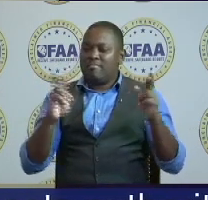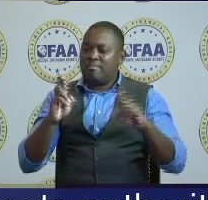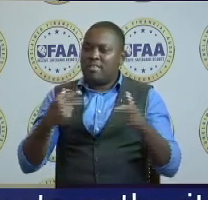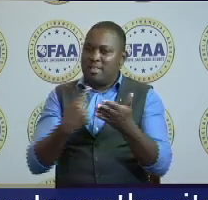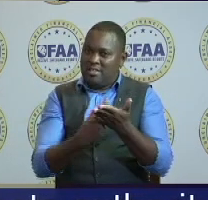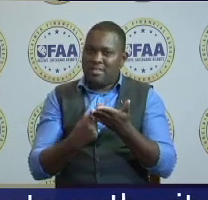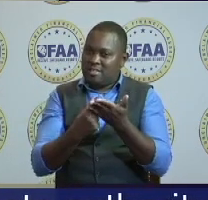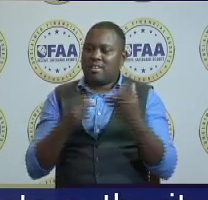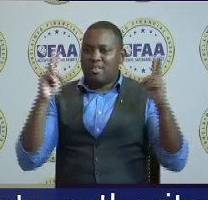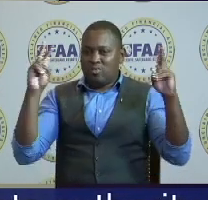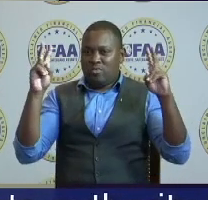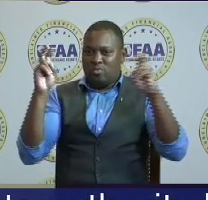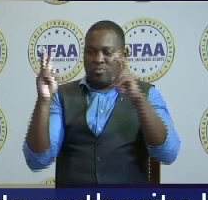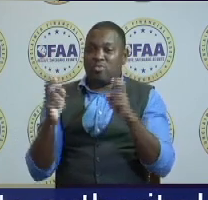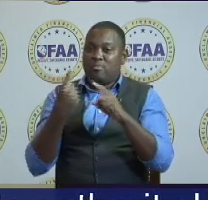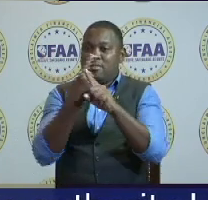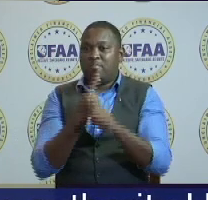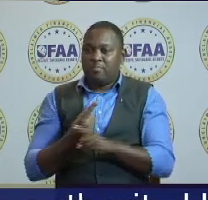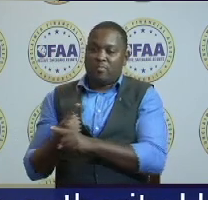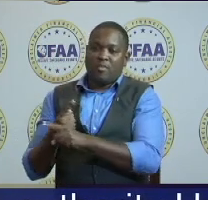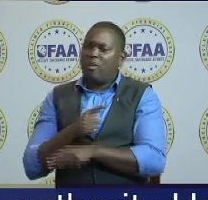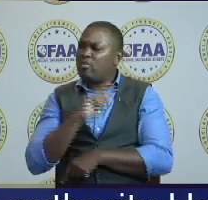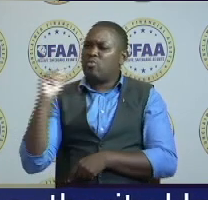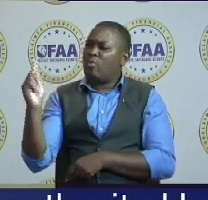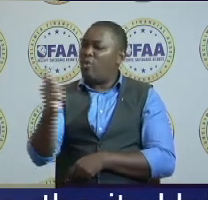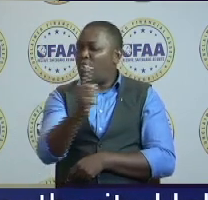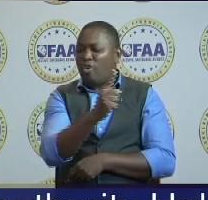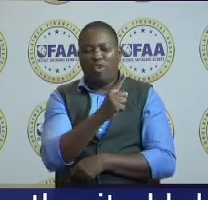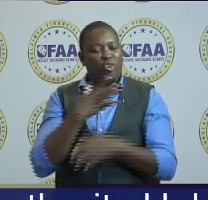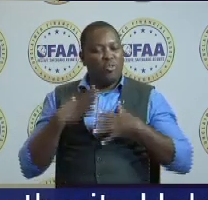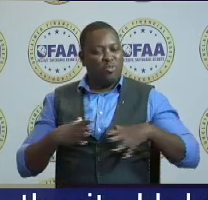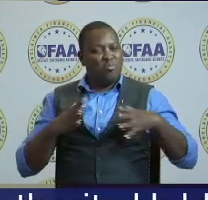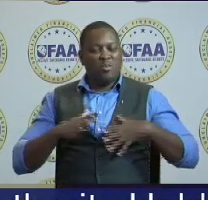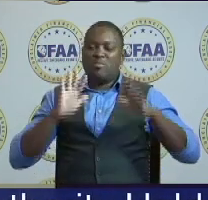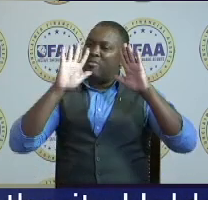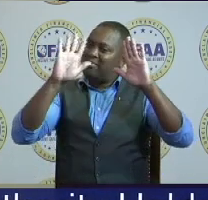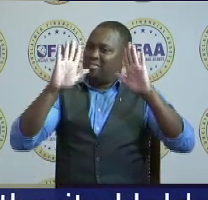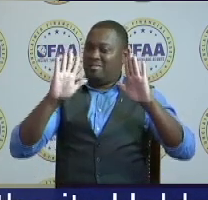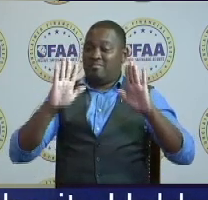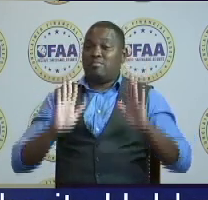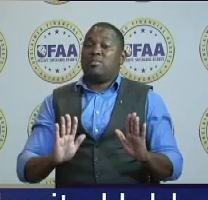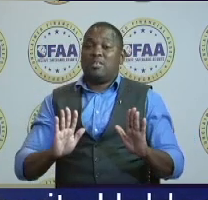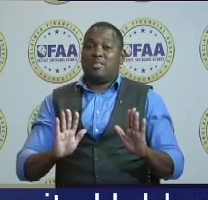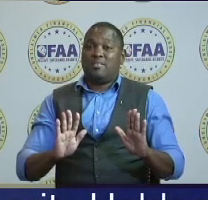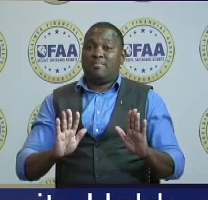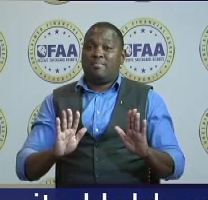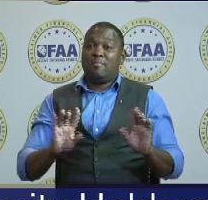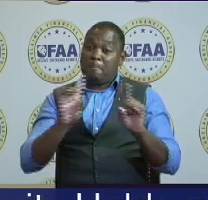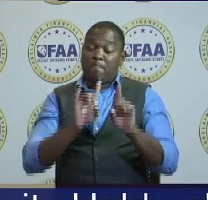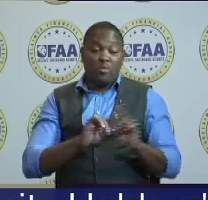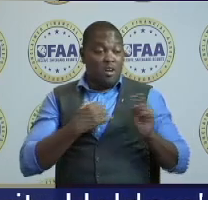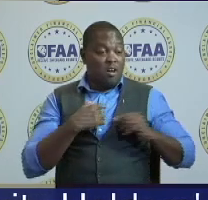from various holder categories. And you are all VIPs. Let me remind you that. Feel free to join. And also there are lounges where you